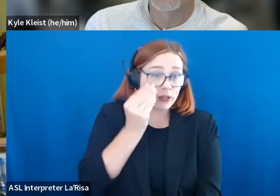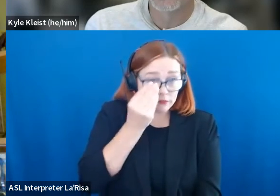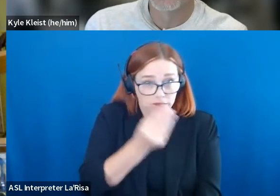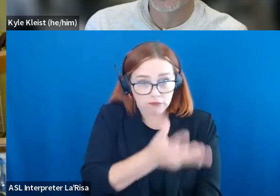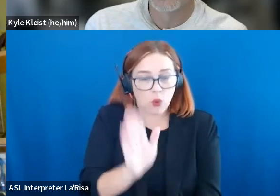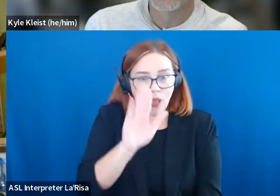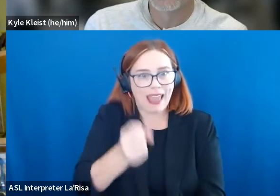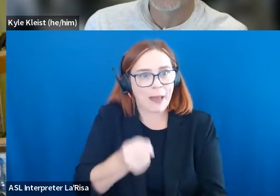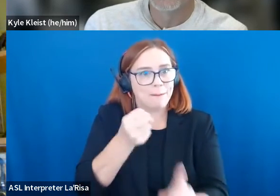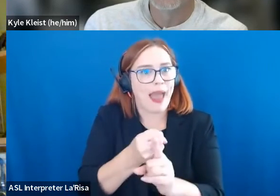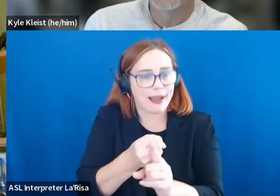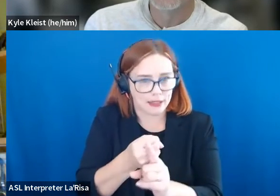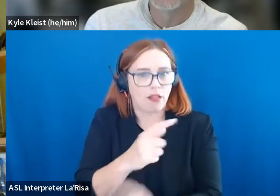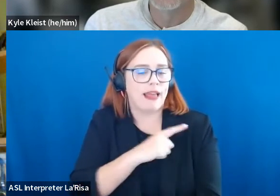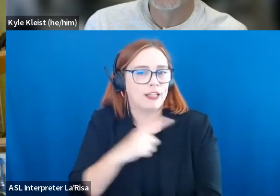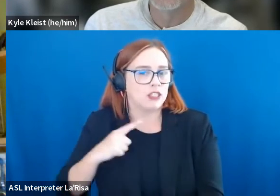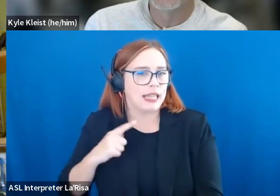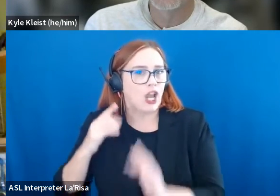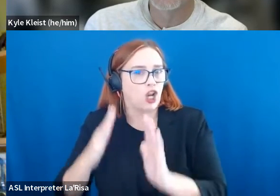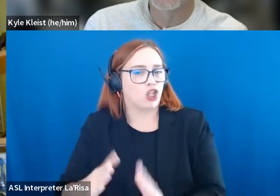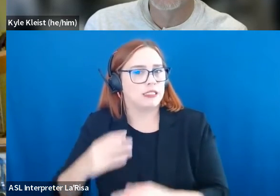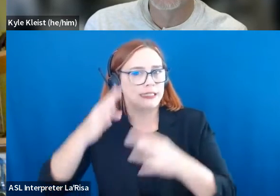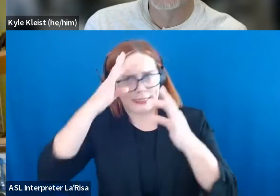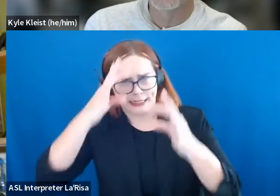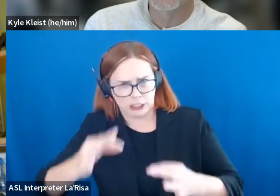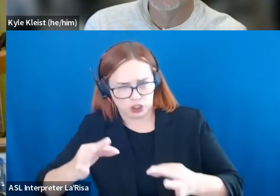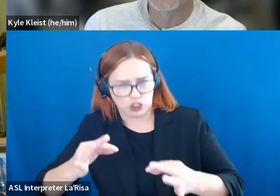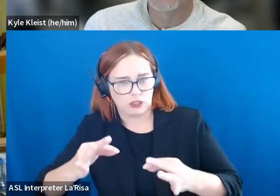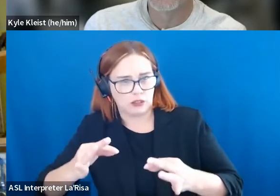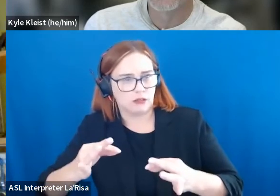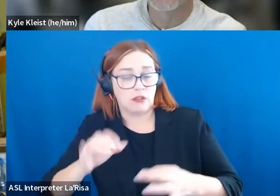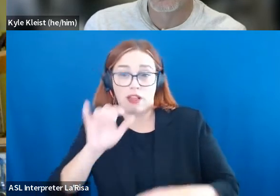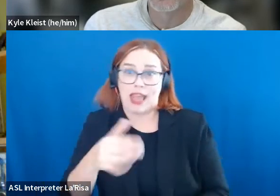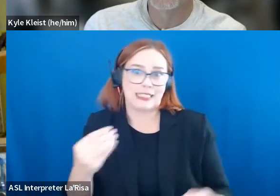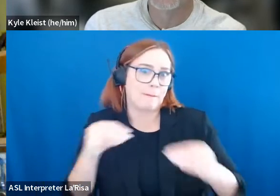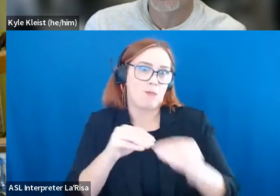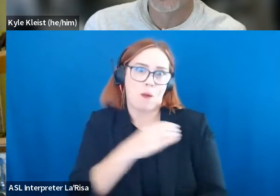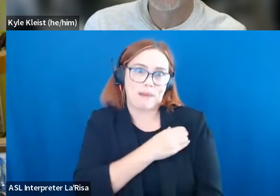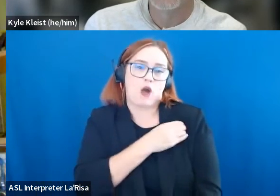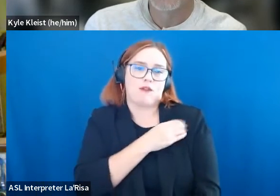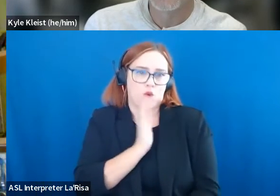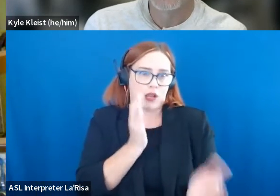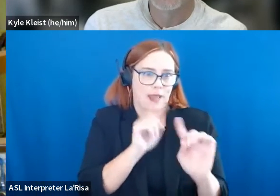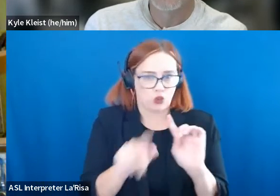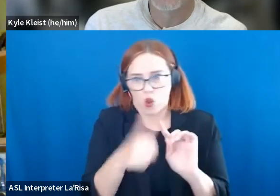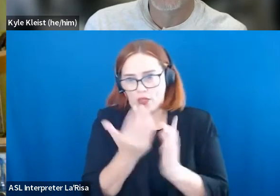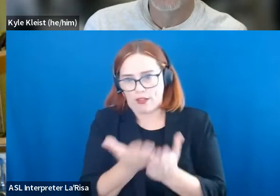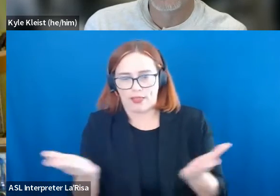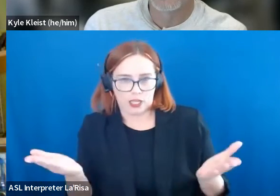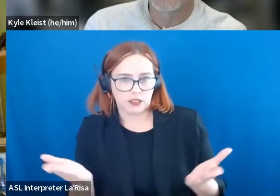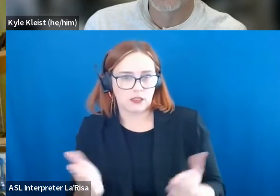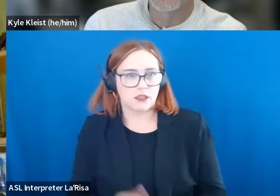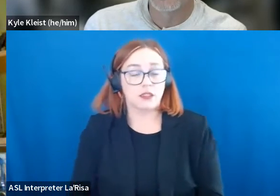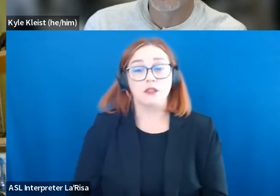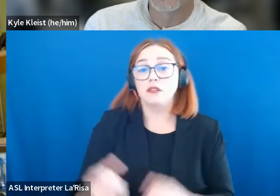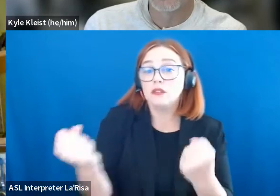making. Always is far more powerful than any of the other things that we can do. So, and supporting people